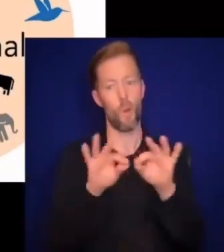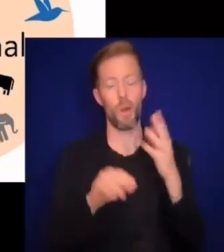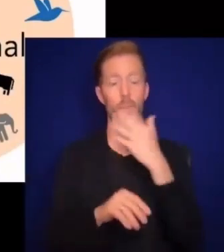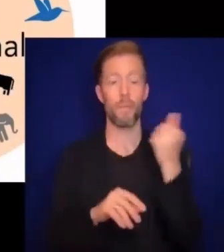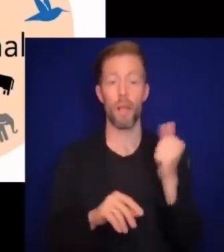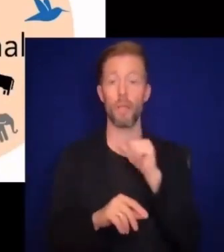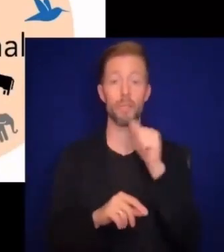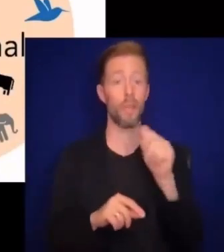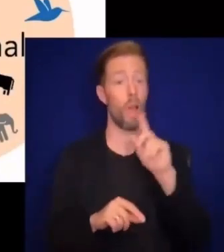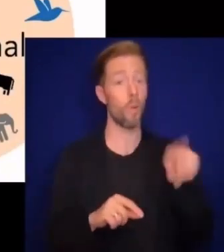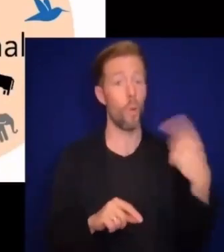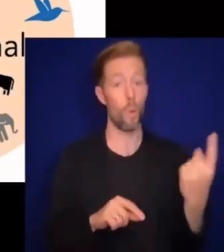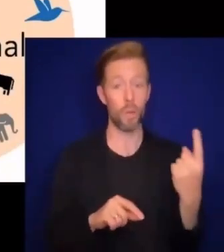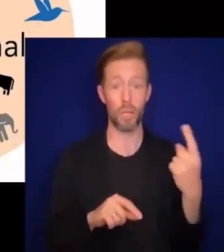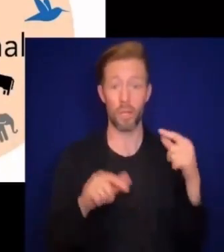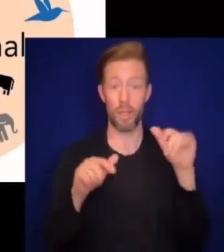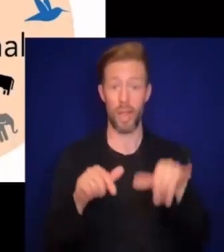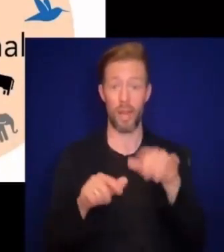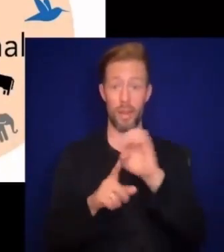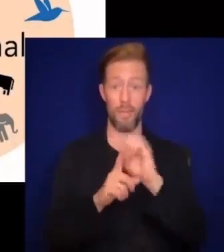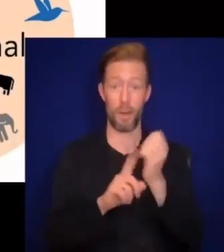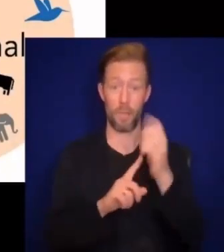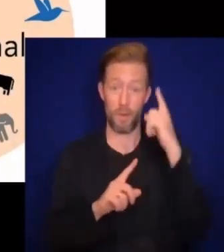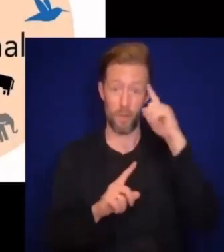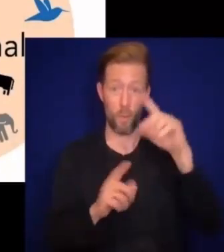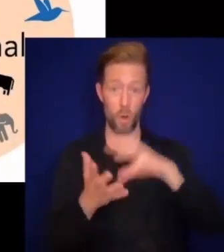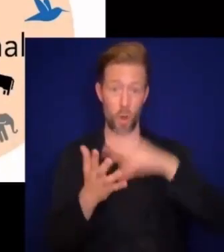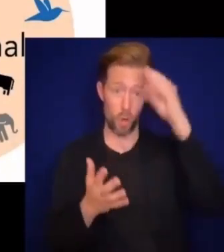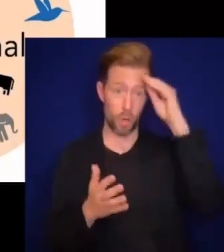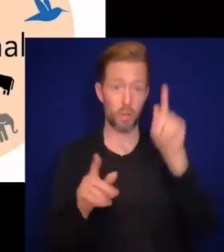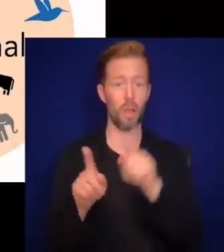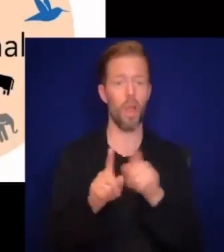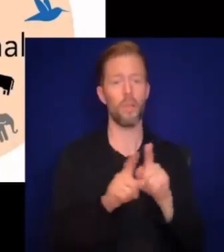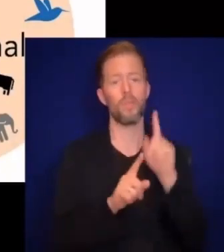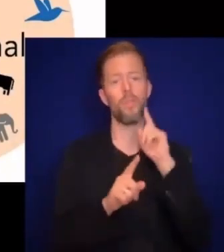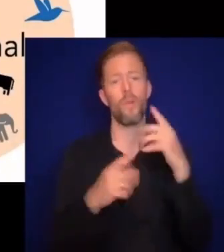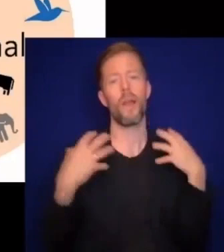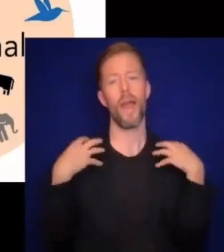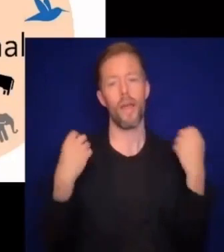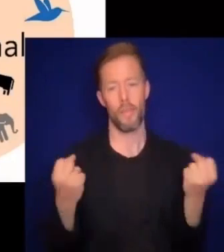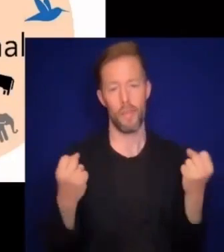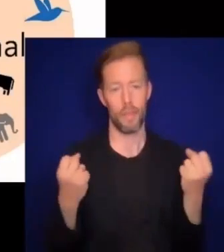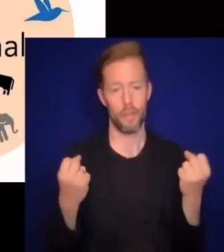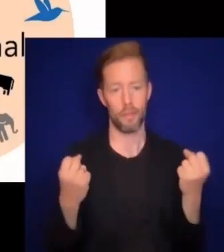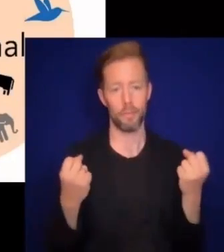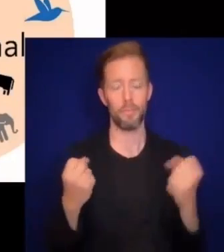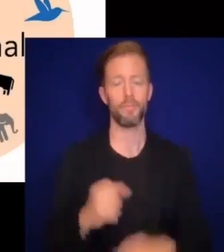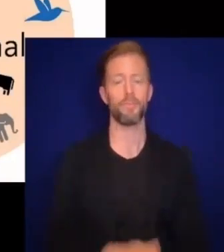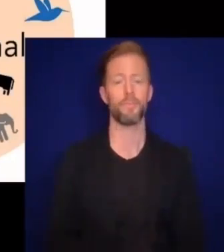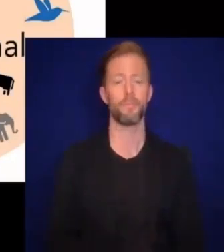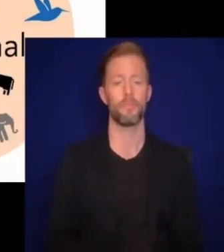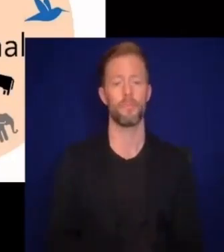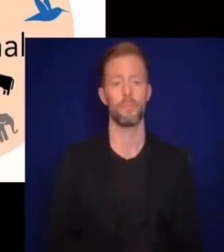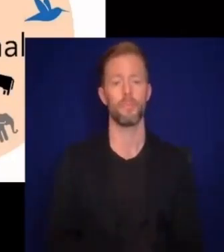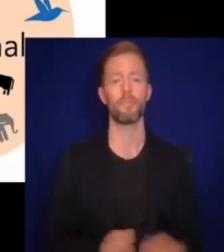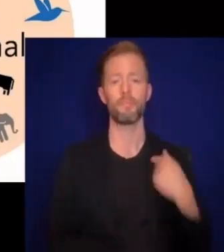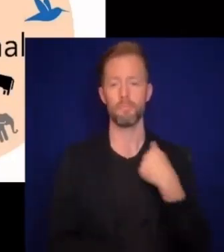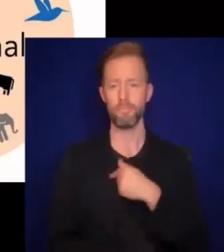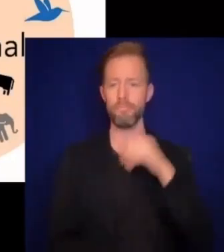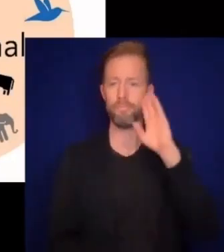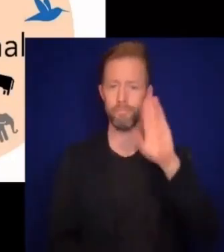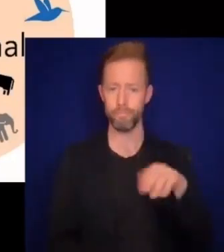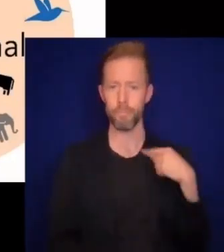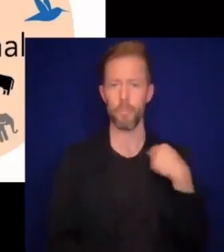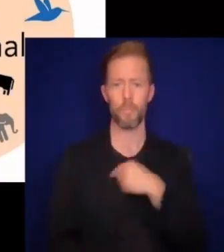important because not only these environments are for learning, they are also for health. We know that we are